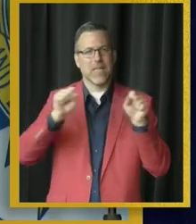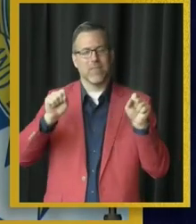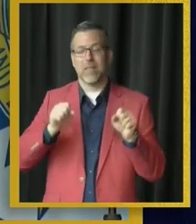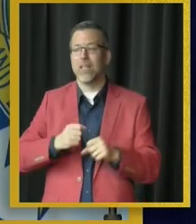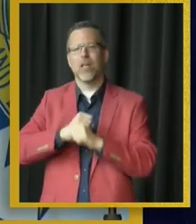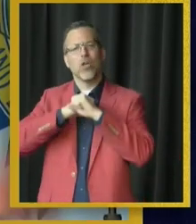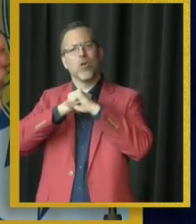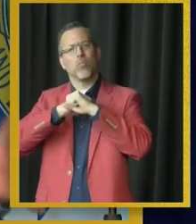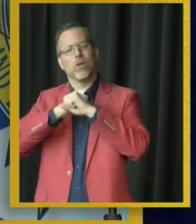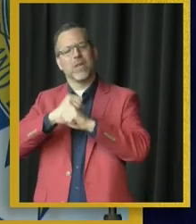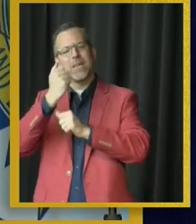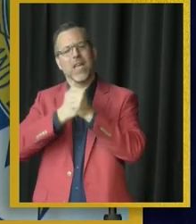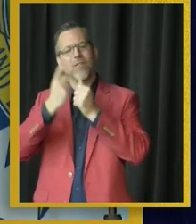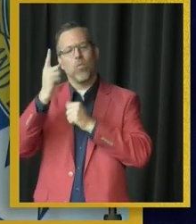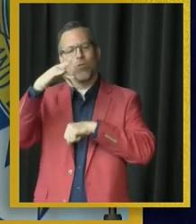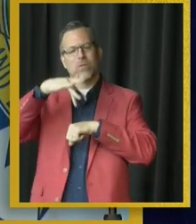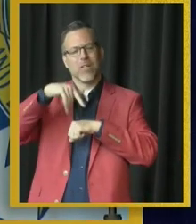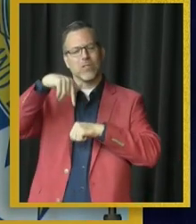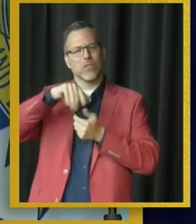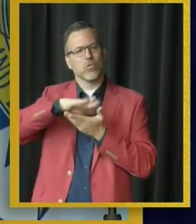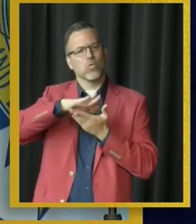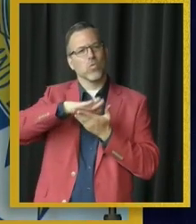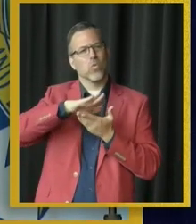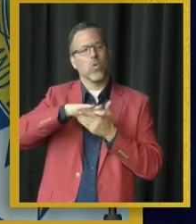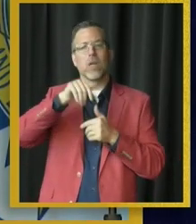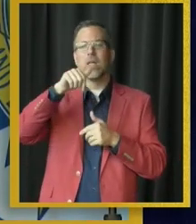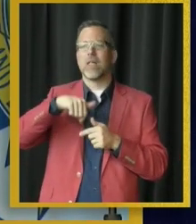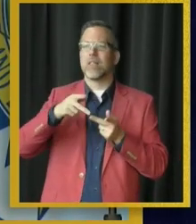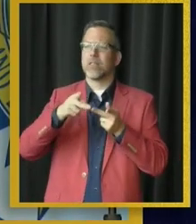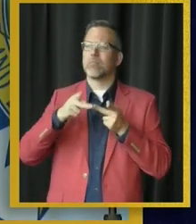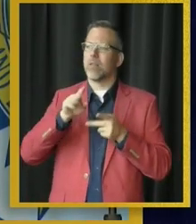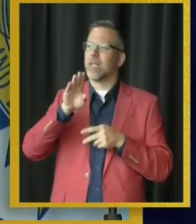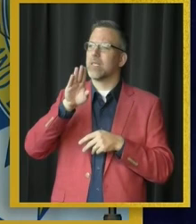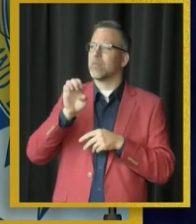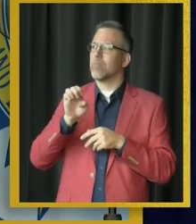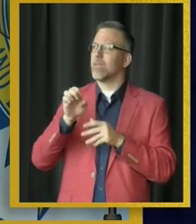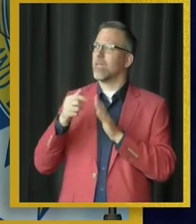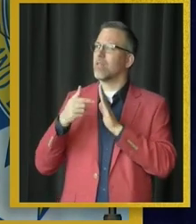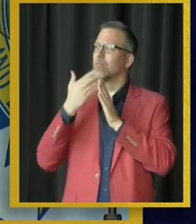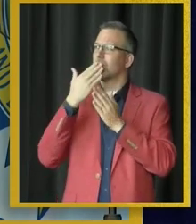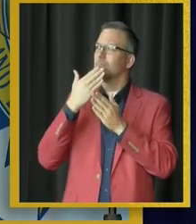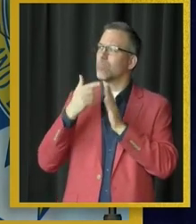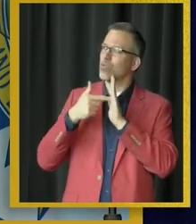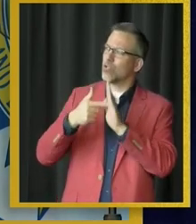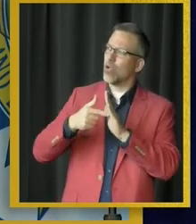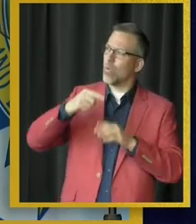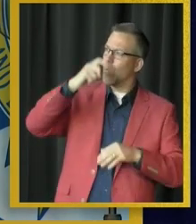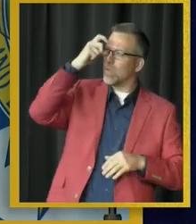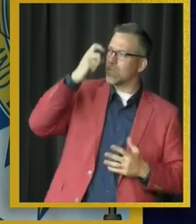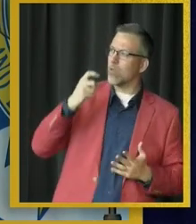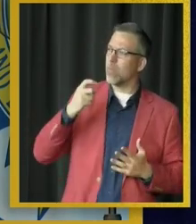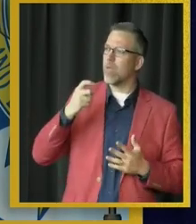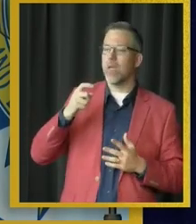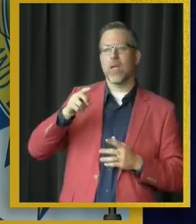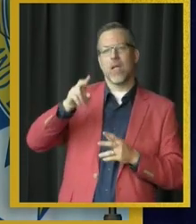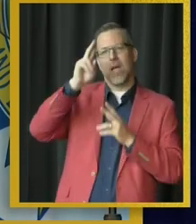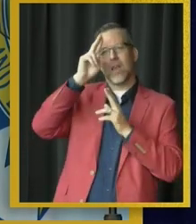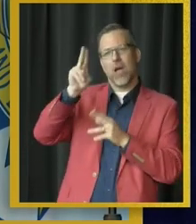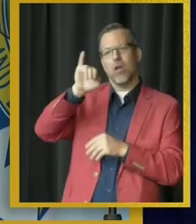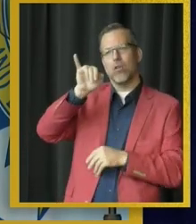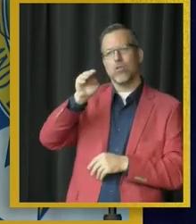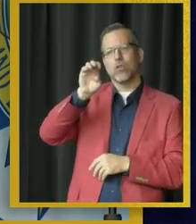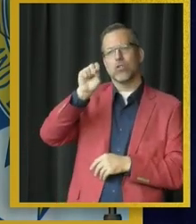it, that it may be a beacon of wisdom. And teach us to employ the ways of James Morris Lawson